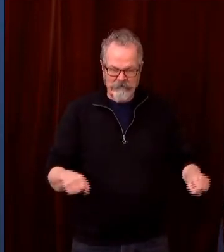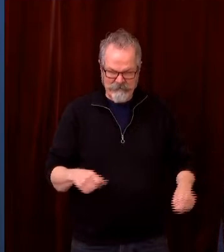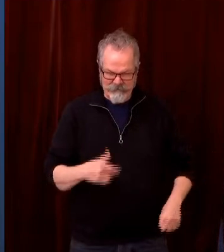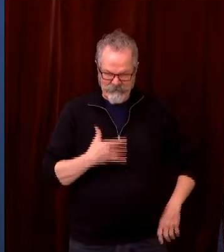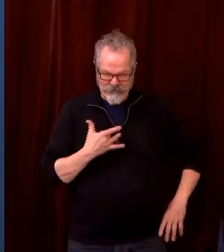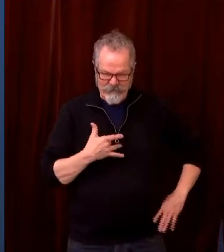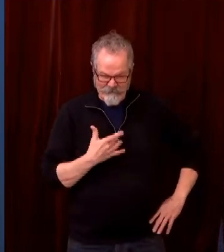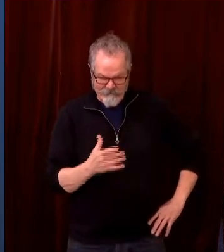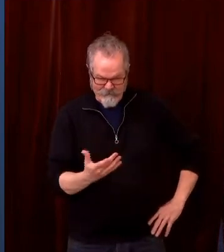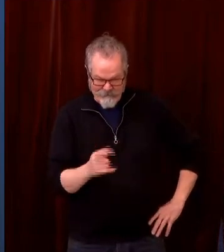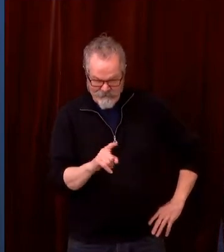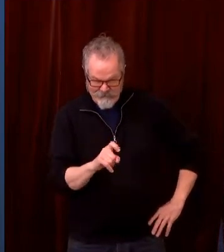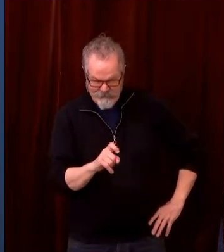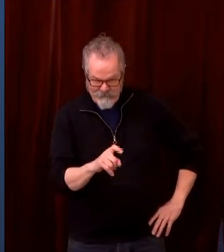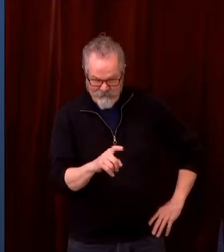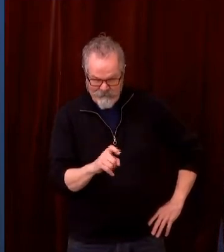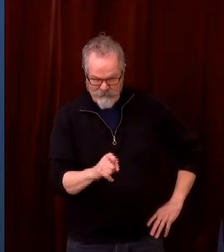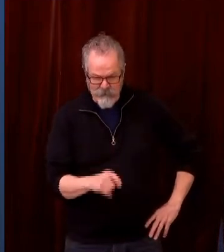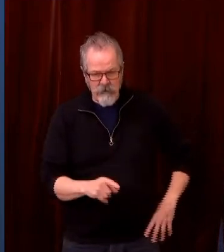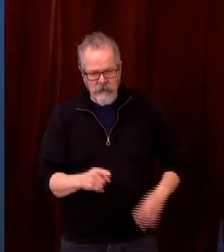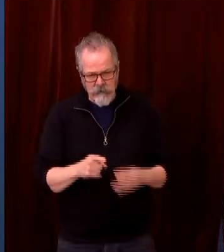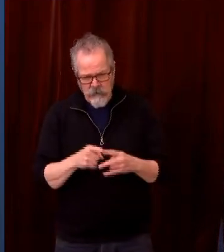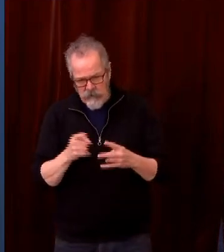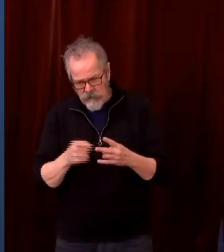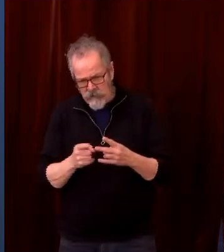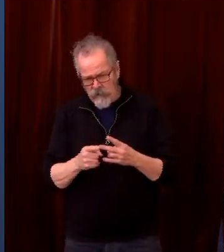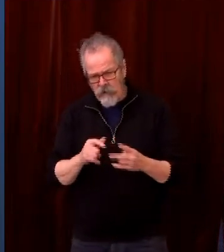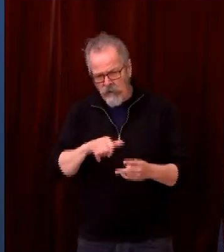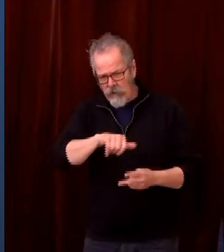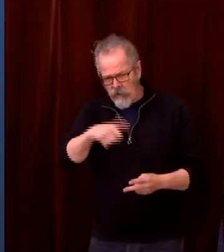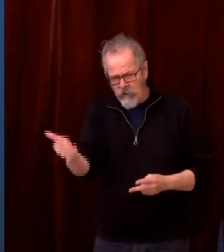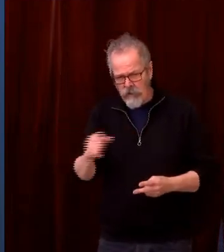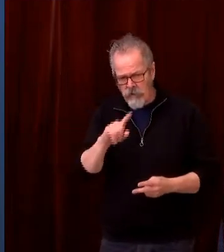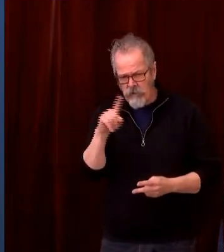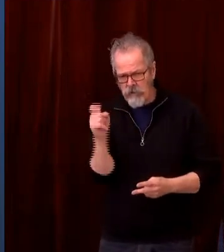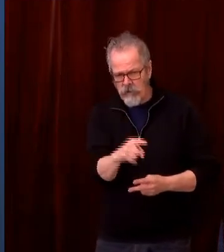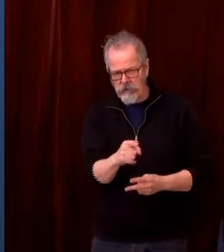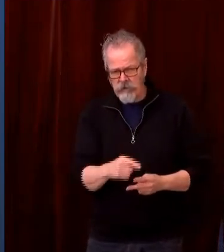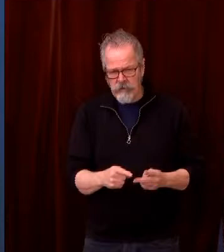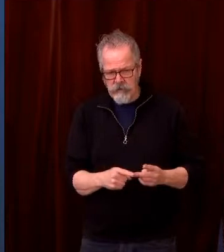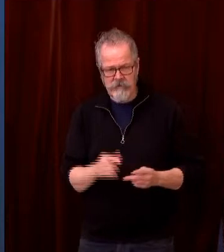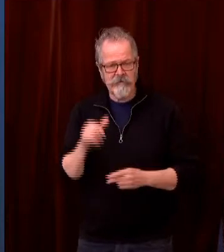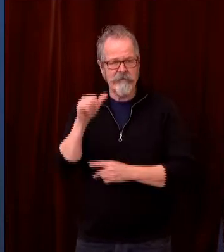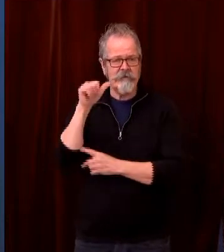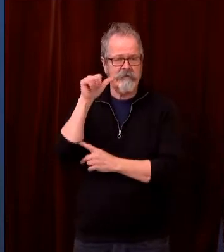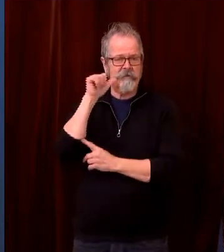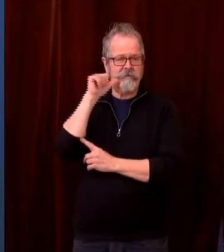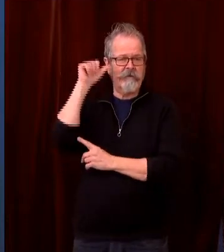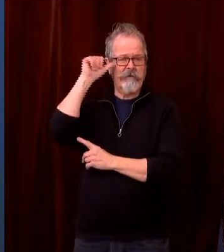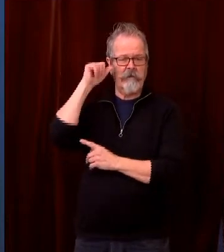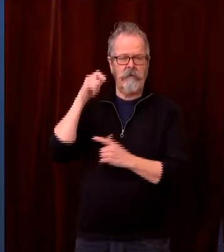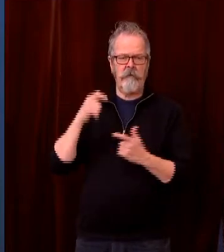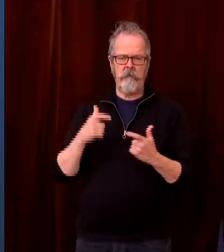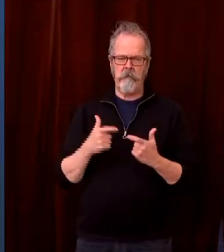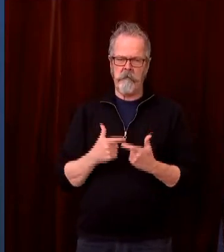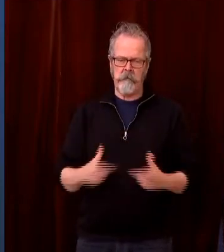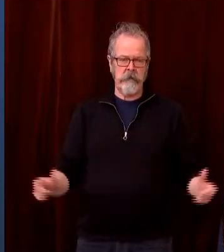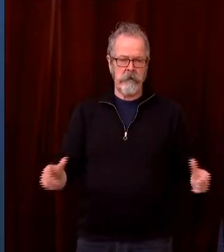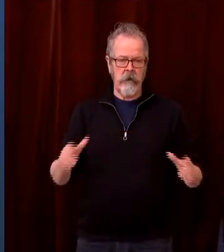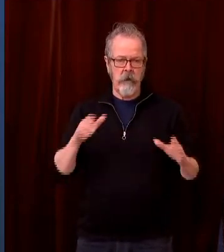employees, their board members, their donors, their former employees, their